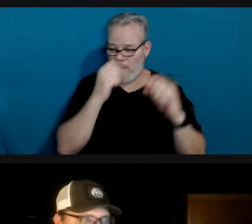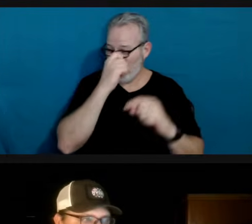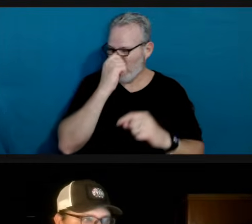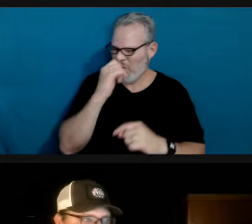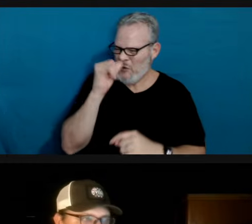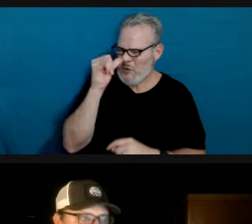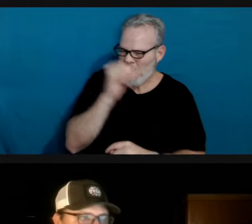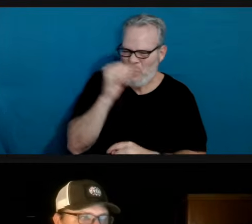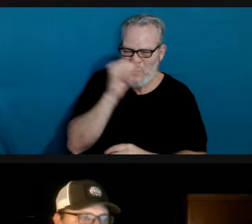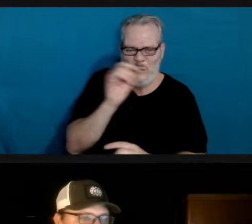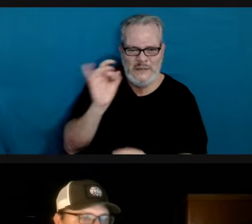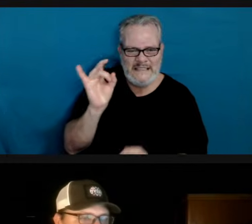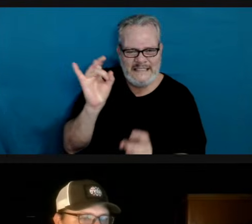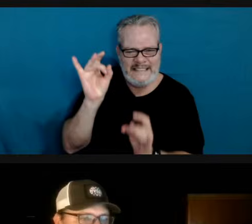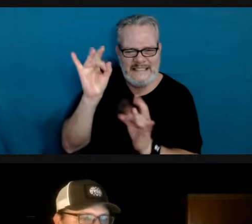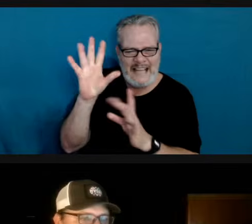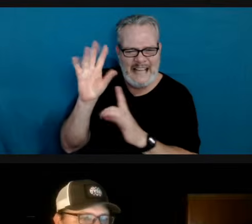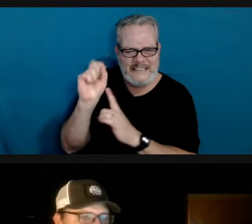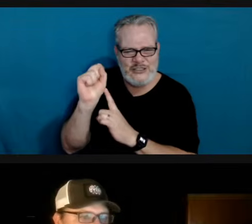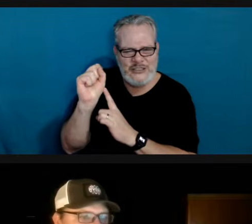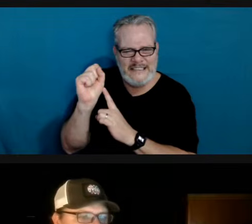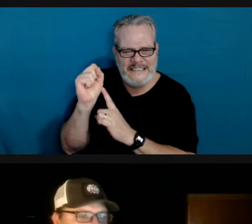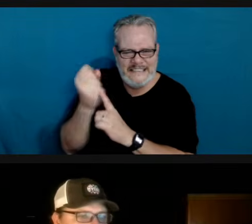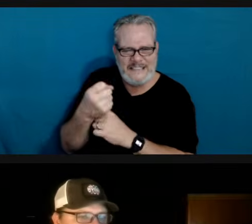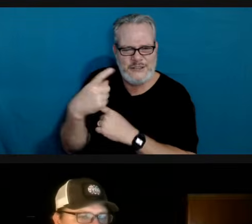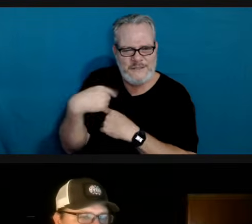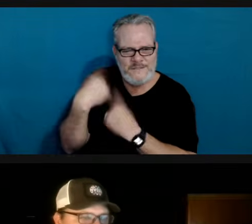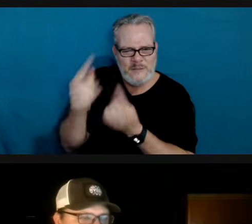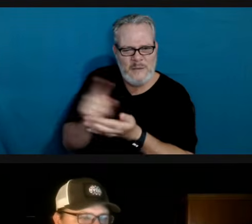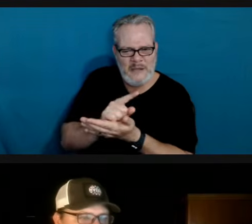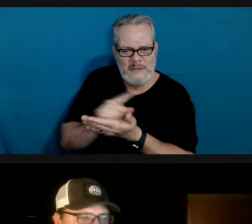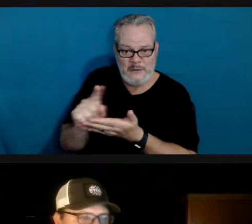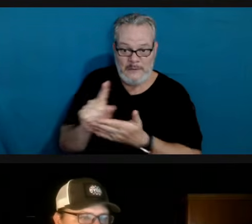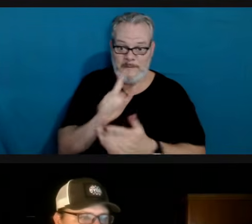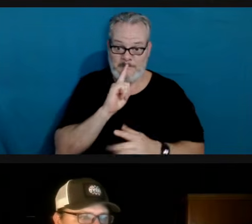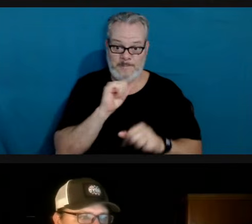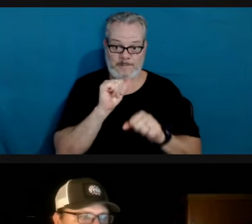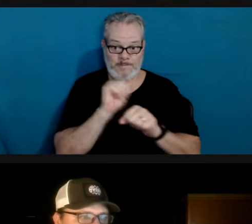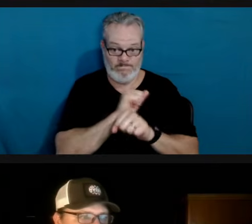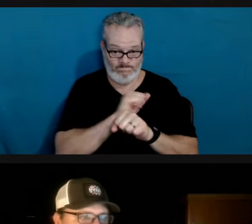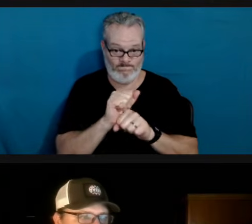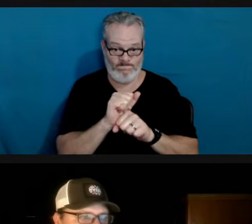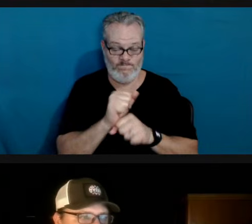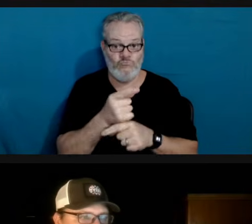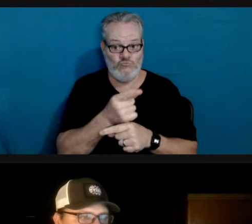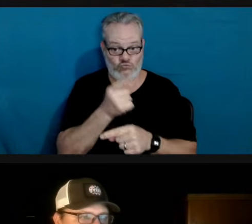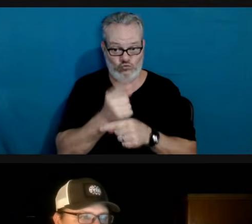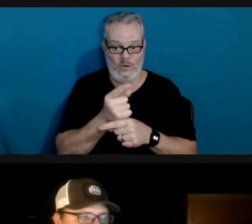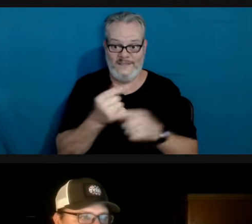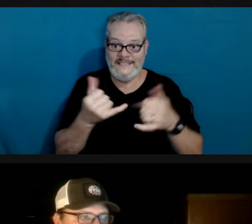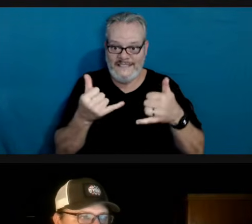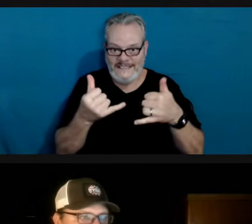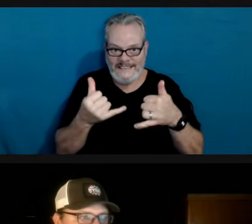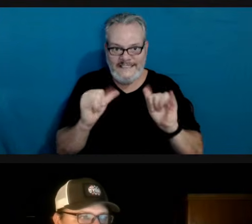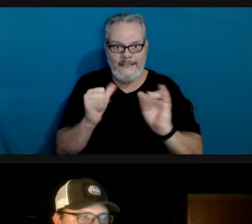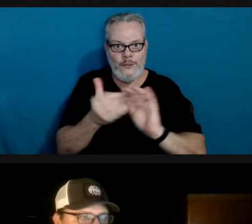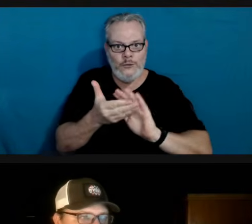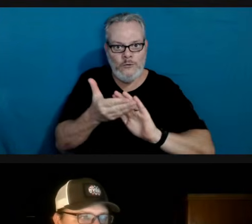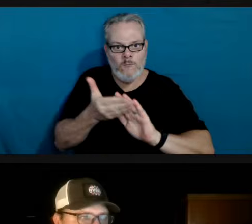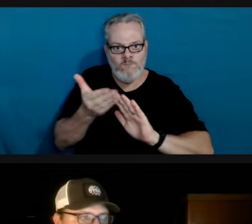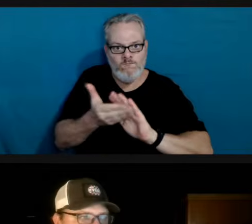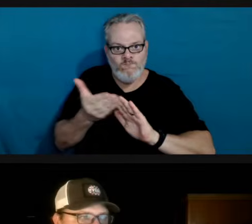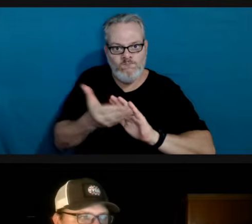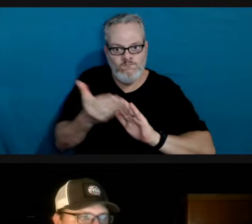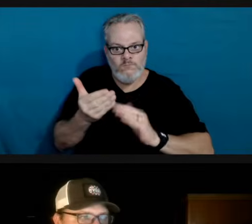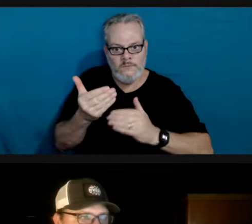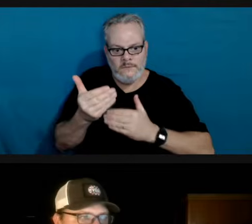past week. Yeah. Still going on. still going on up there, but where are we at